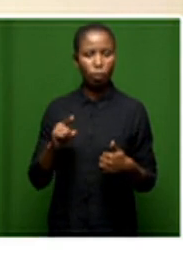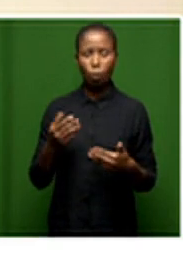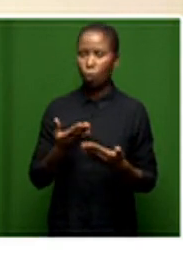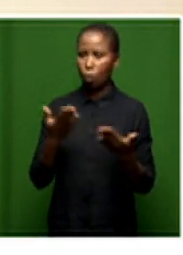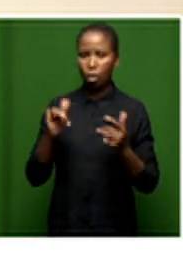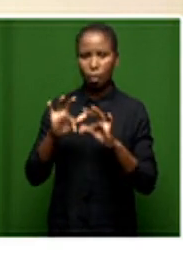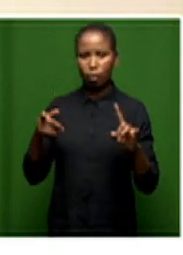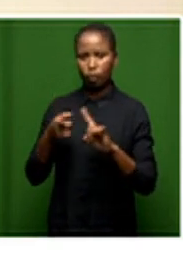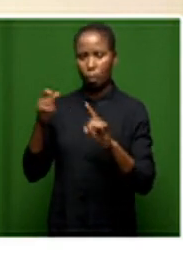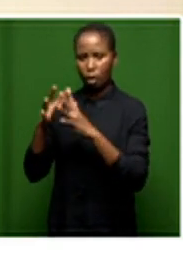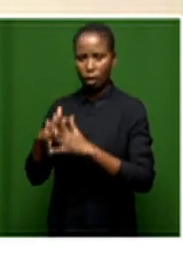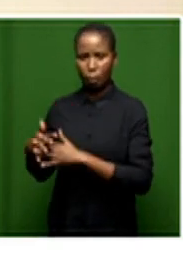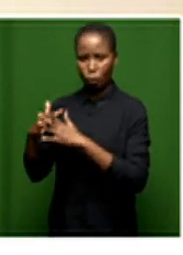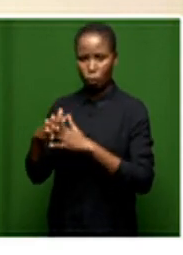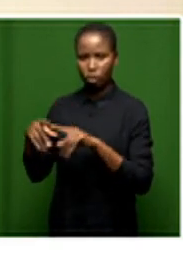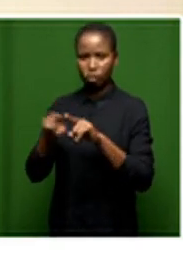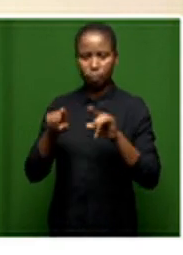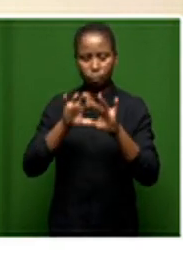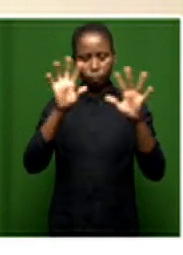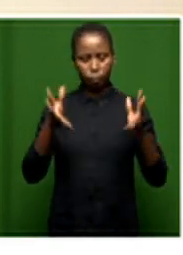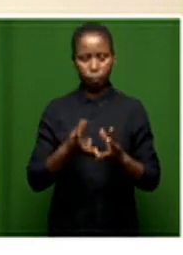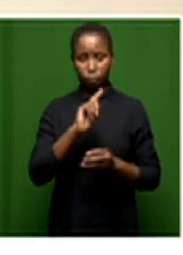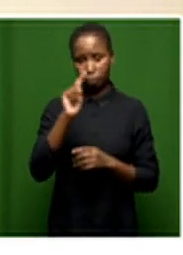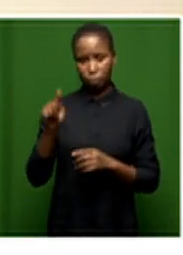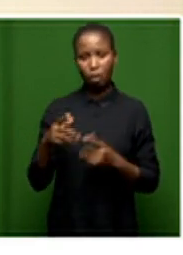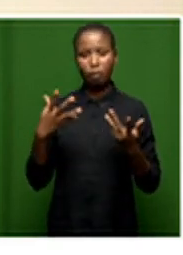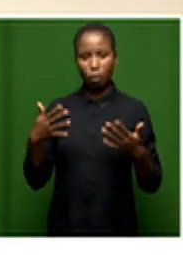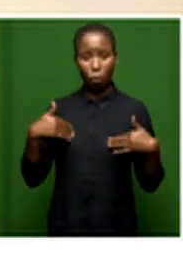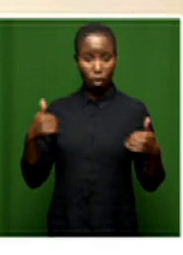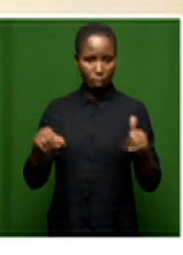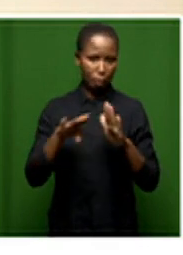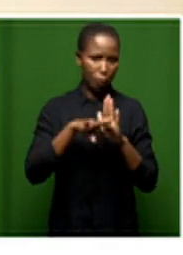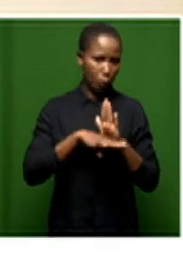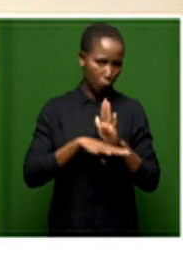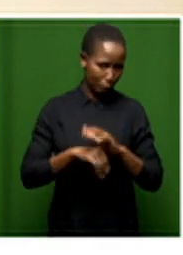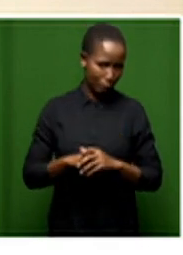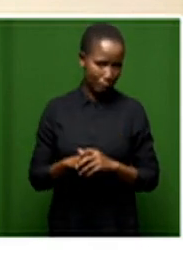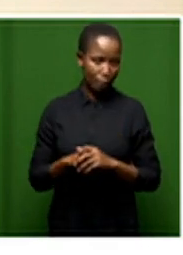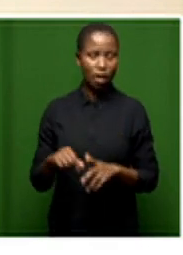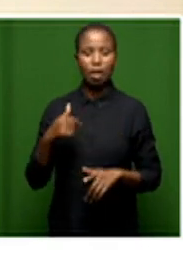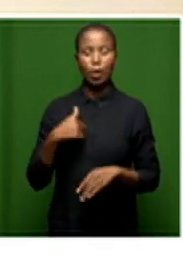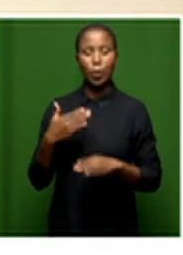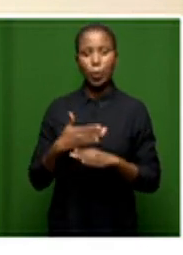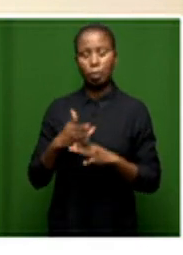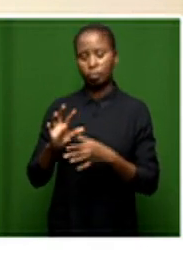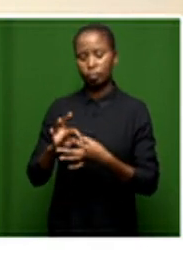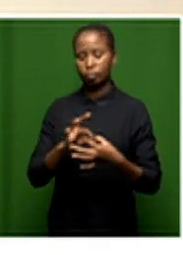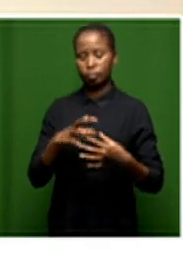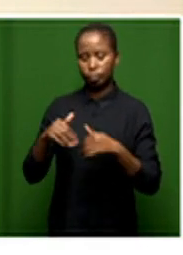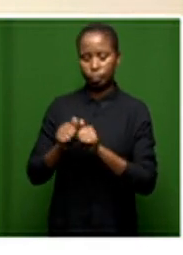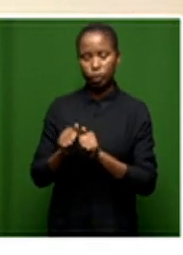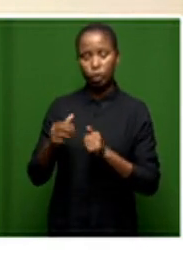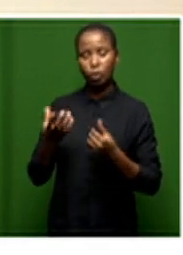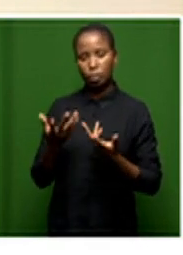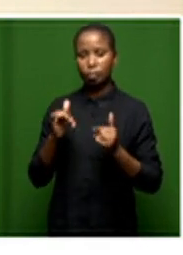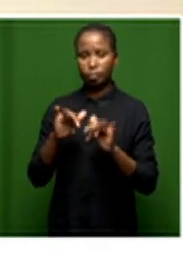Americans and engages globally in our health programs. So I represent them here and work very closely with our counterparts here to see